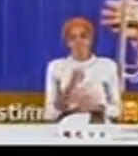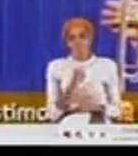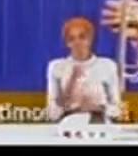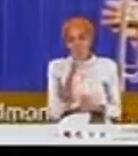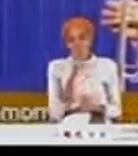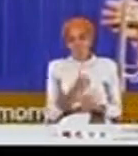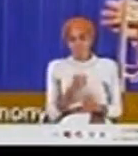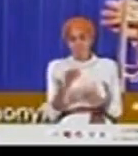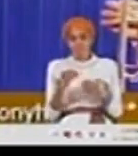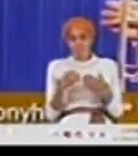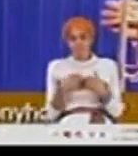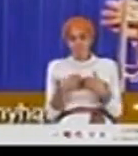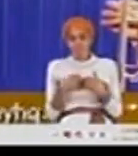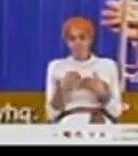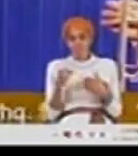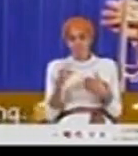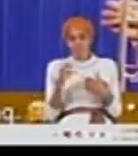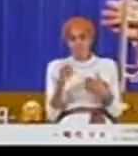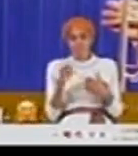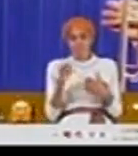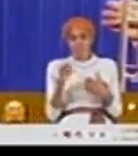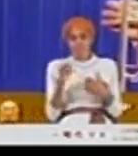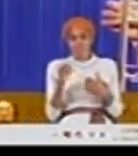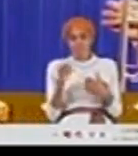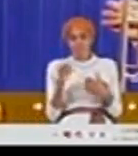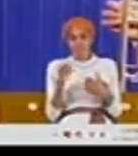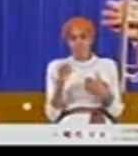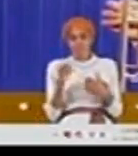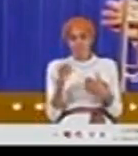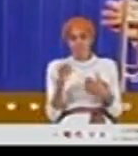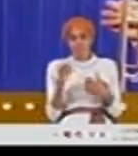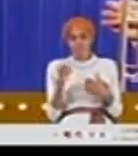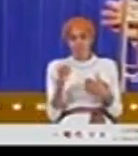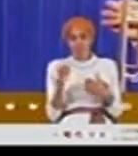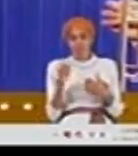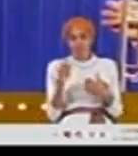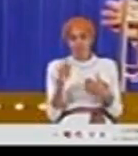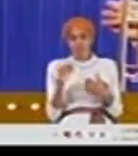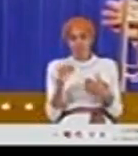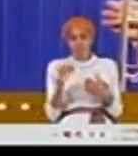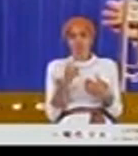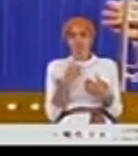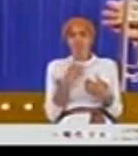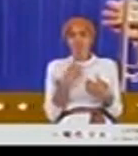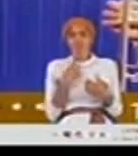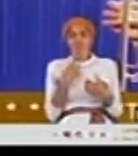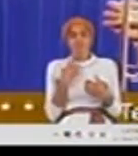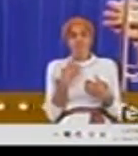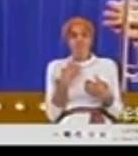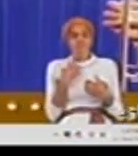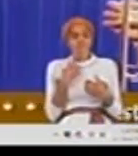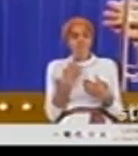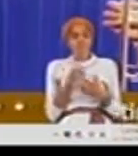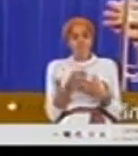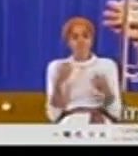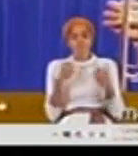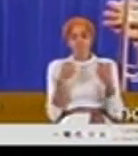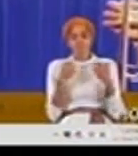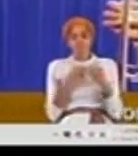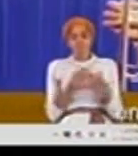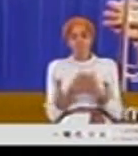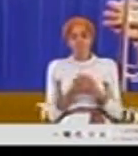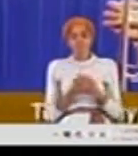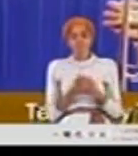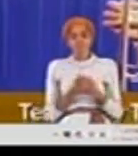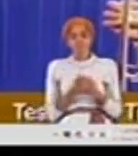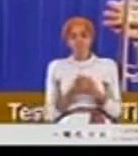is infection of the throat, tonsillitis for the past 2 days, now 3 days now. But